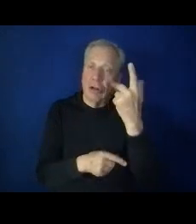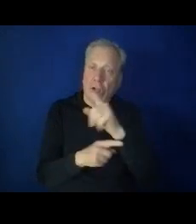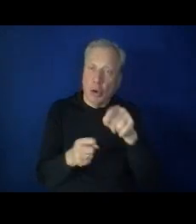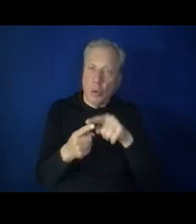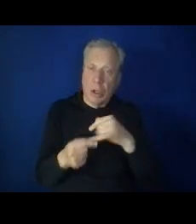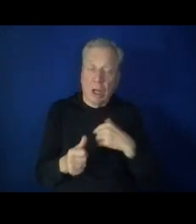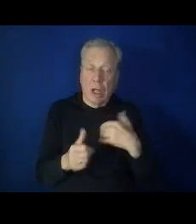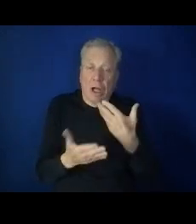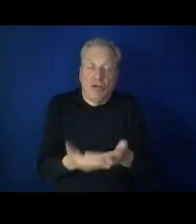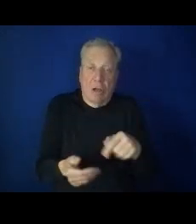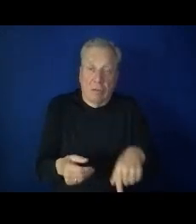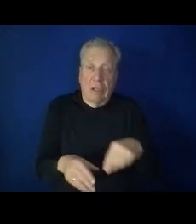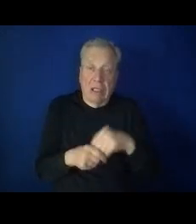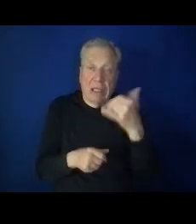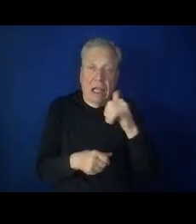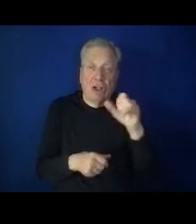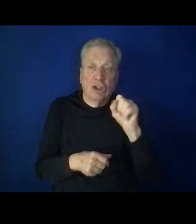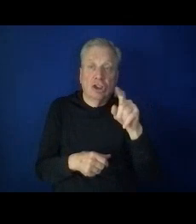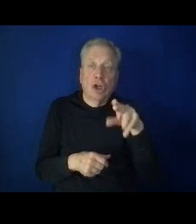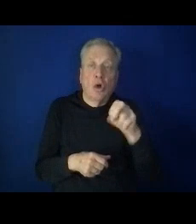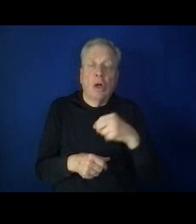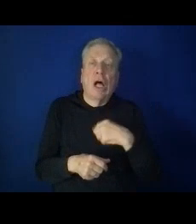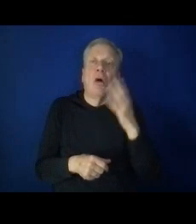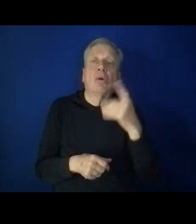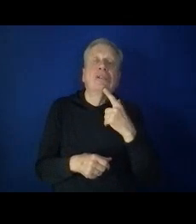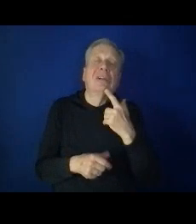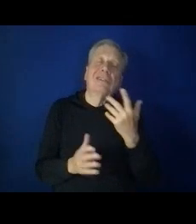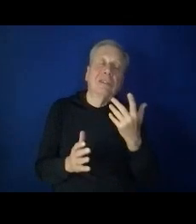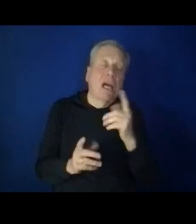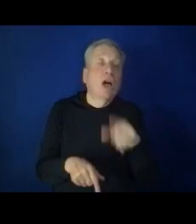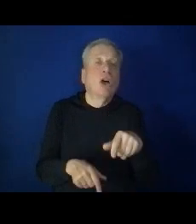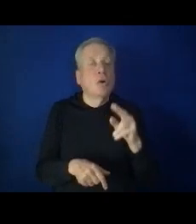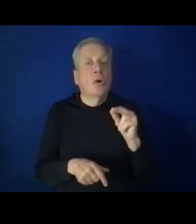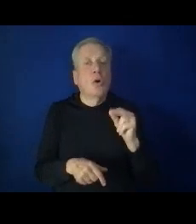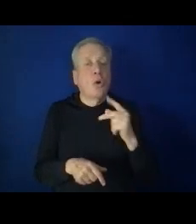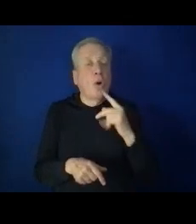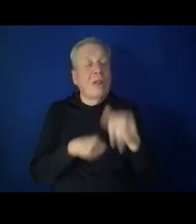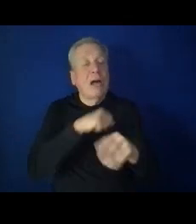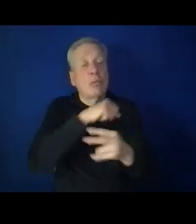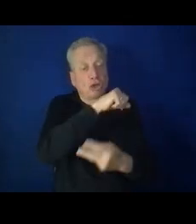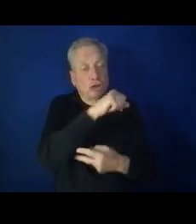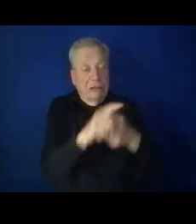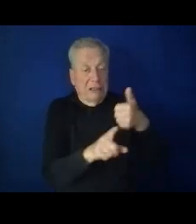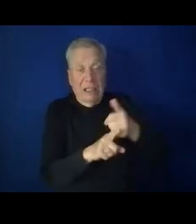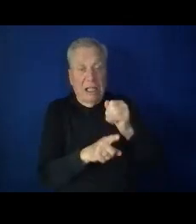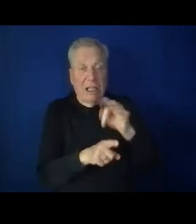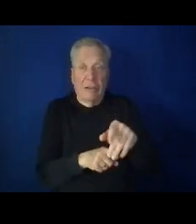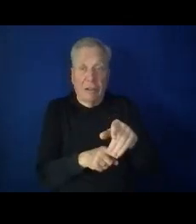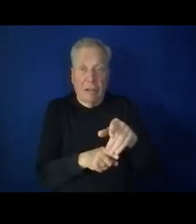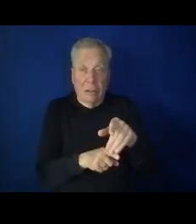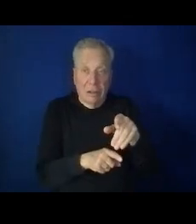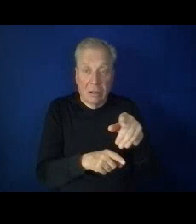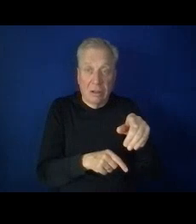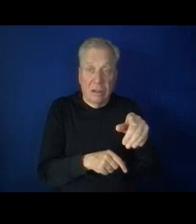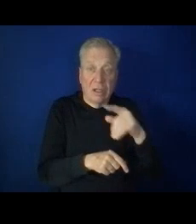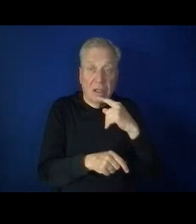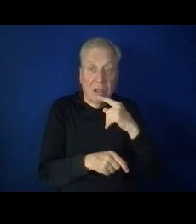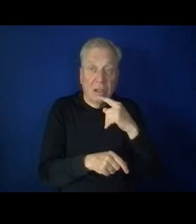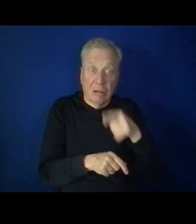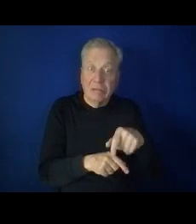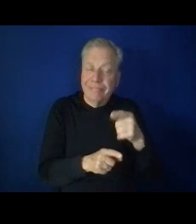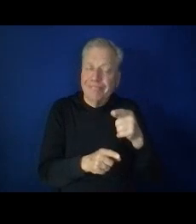Yellowstone. What I would say, though, is that bridge isn't, if you walked under that bridge, it's a